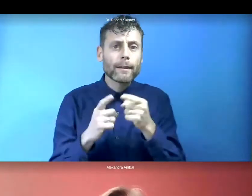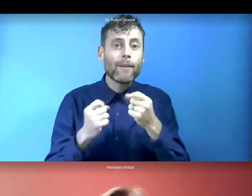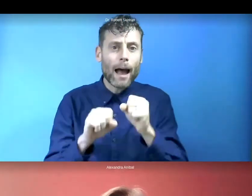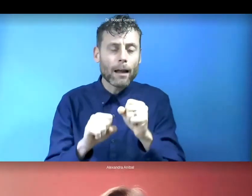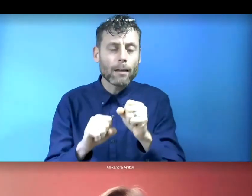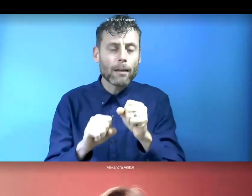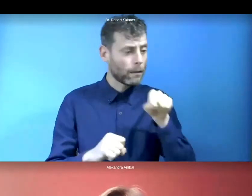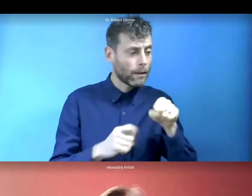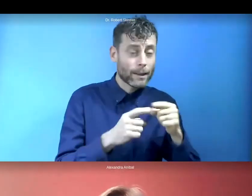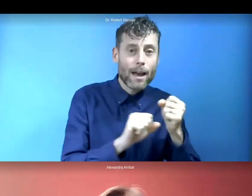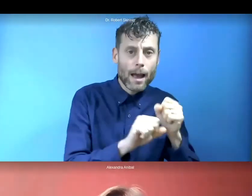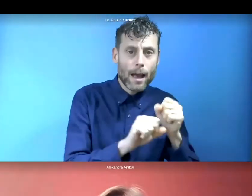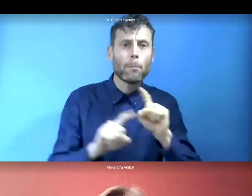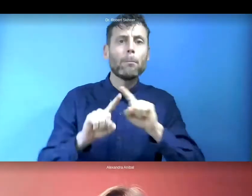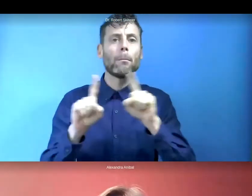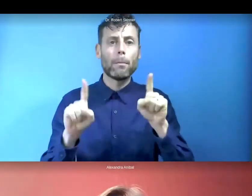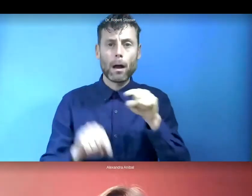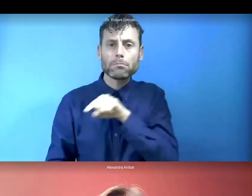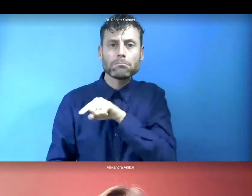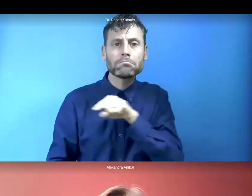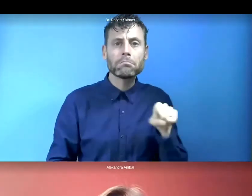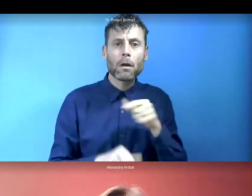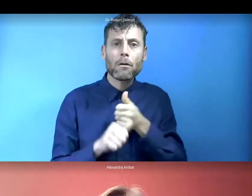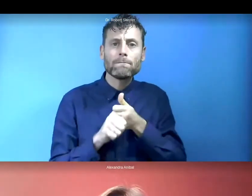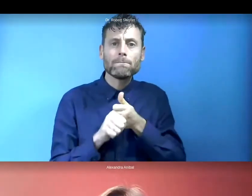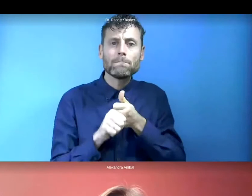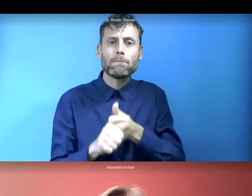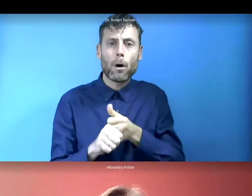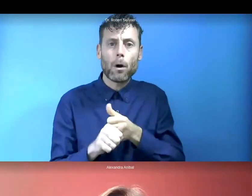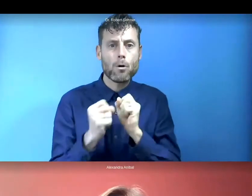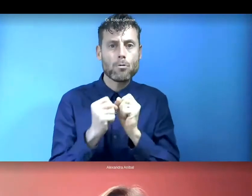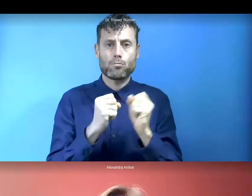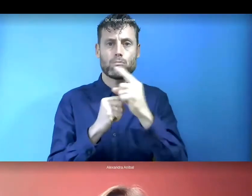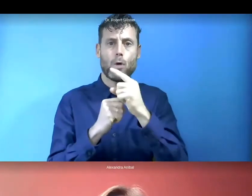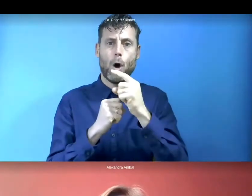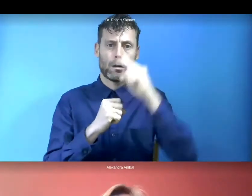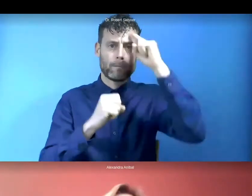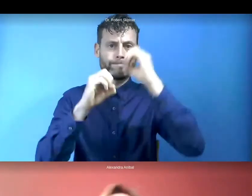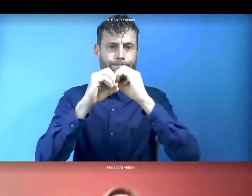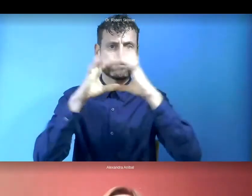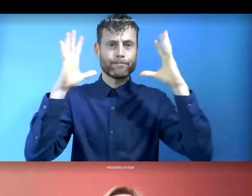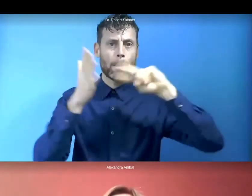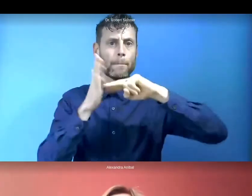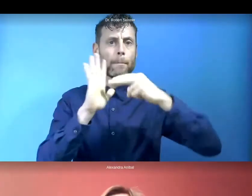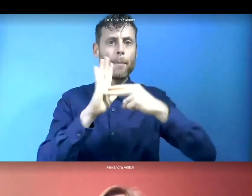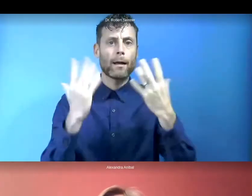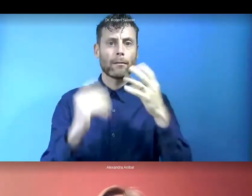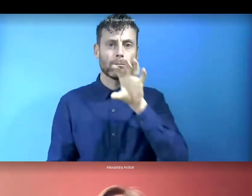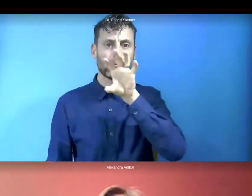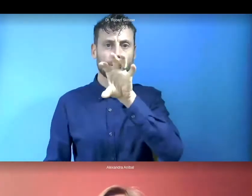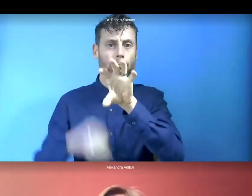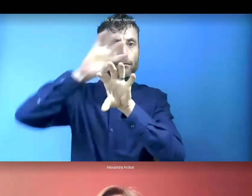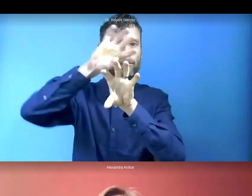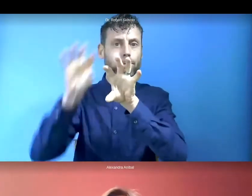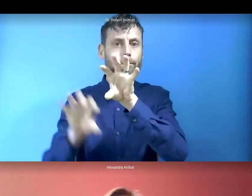research. Now, we have the chance to understand more deeply those